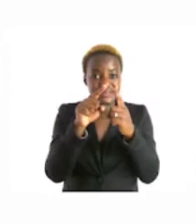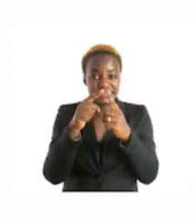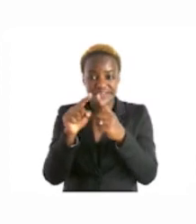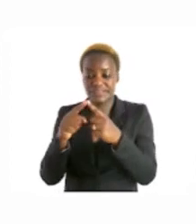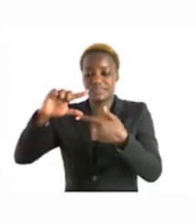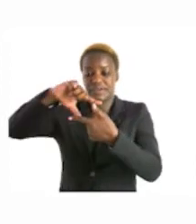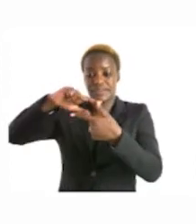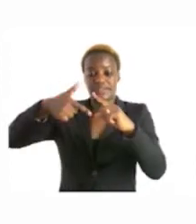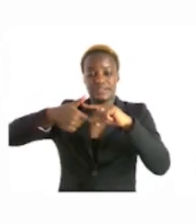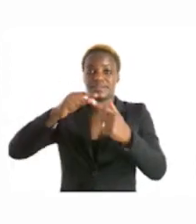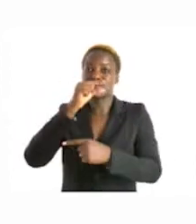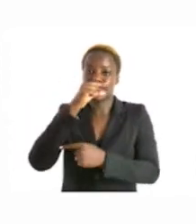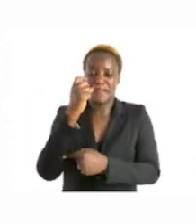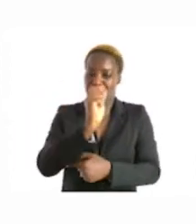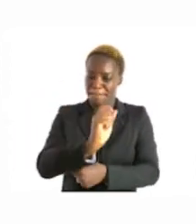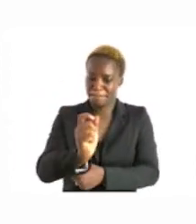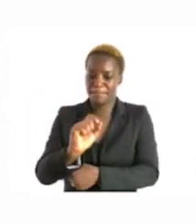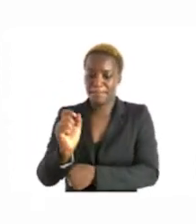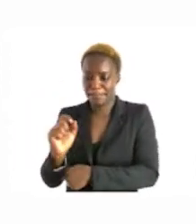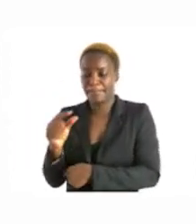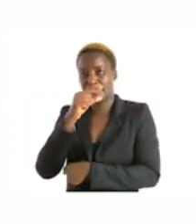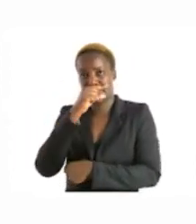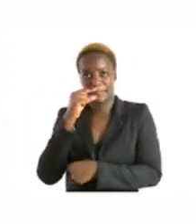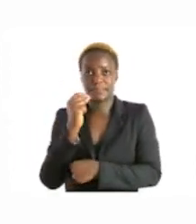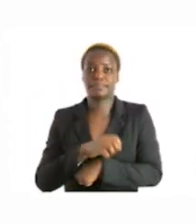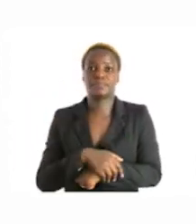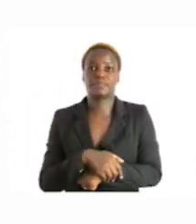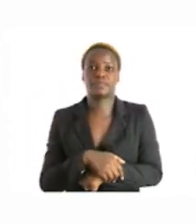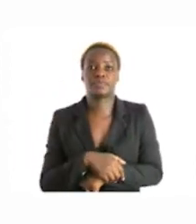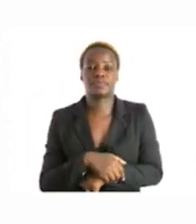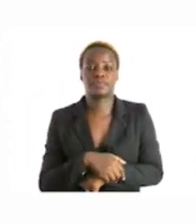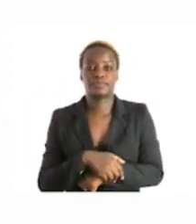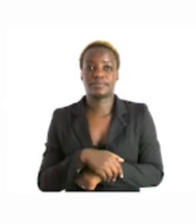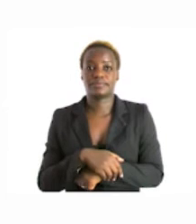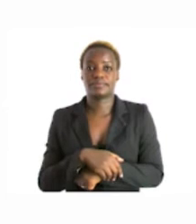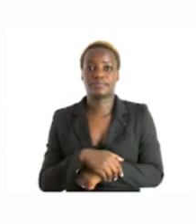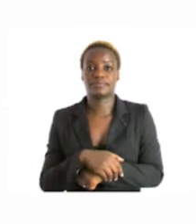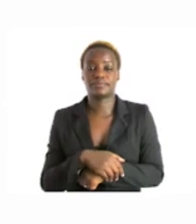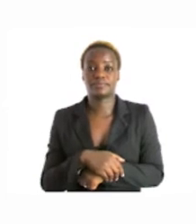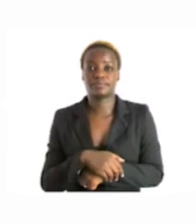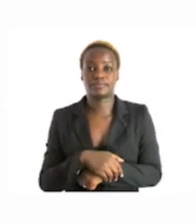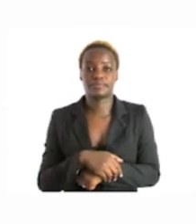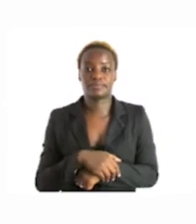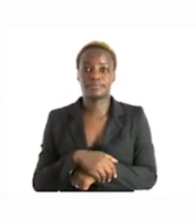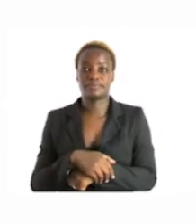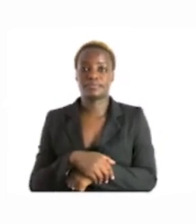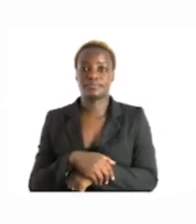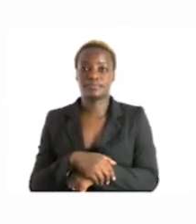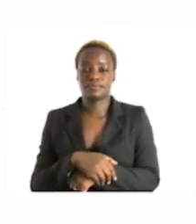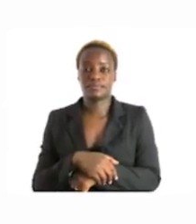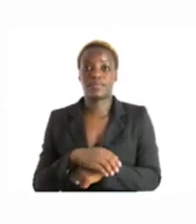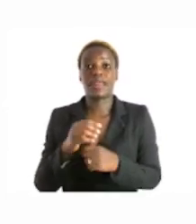all the shapes. Under each shape, there is a space provided for you to write the shapes, the names of the shapes, as